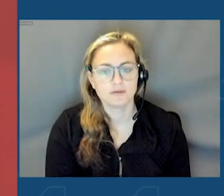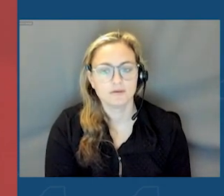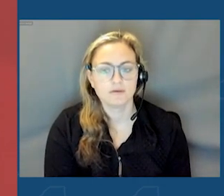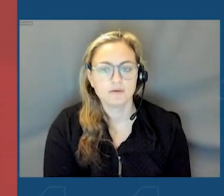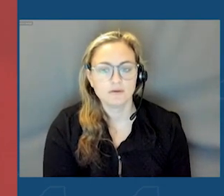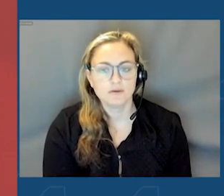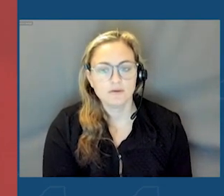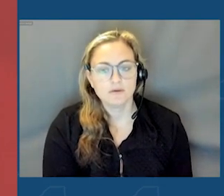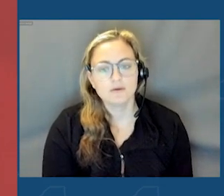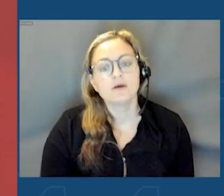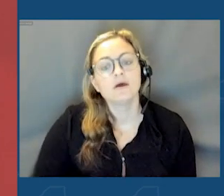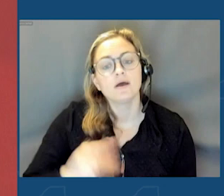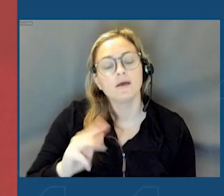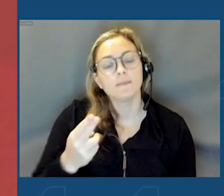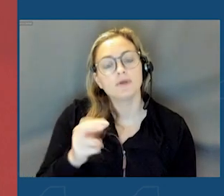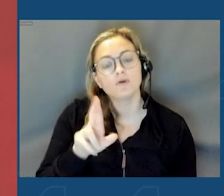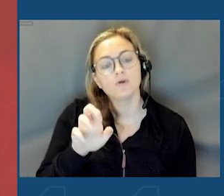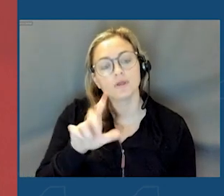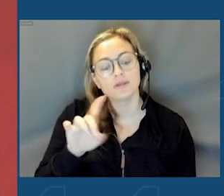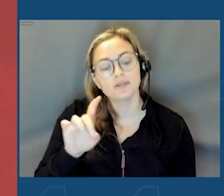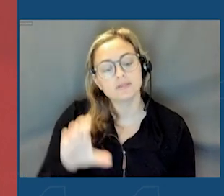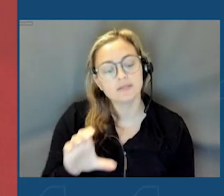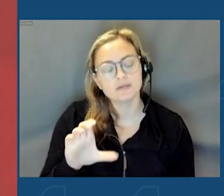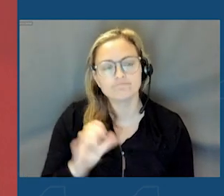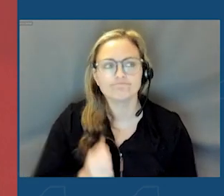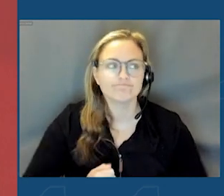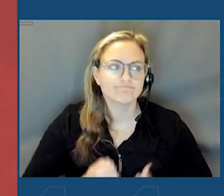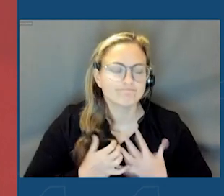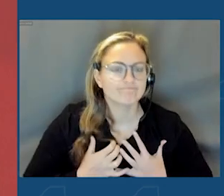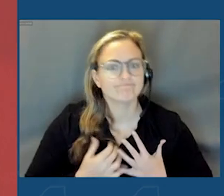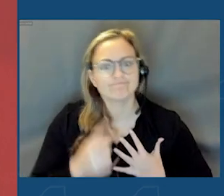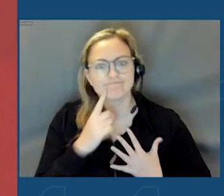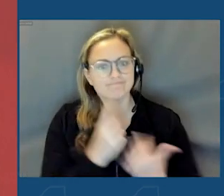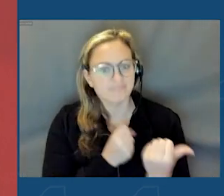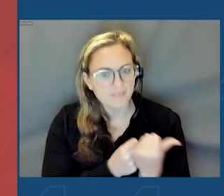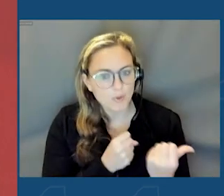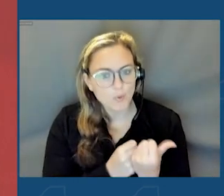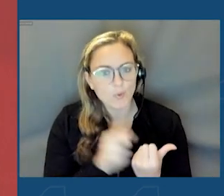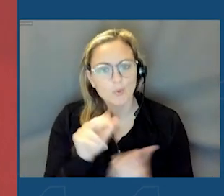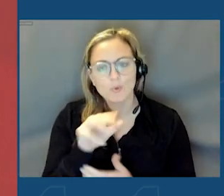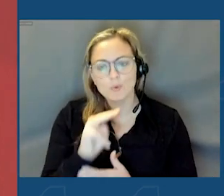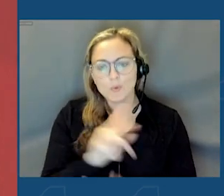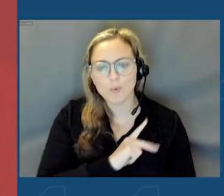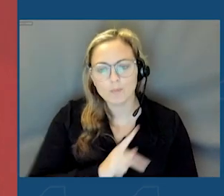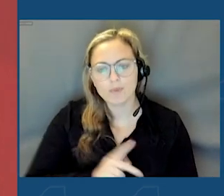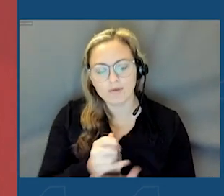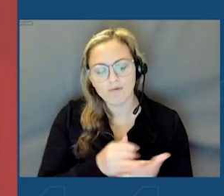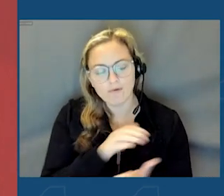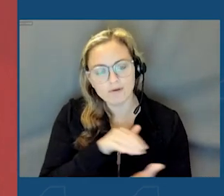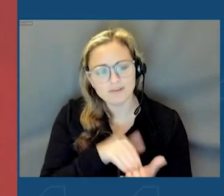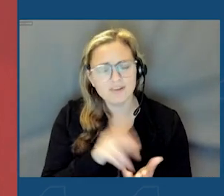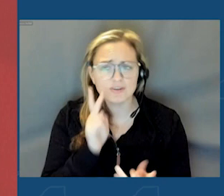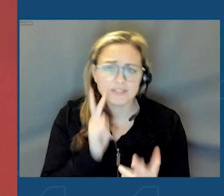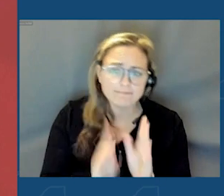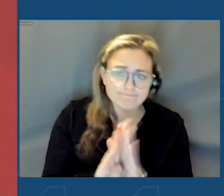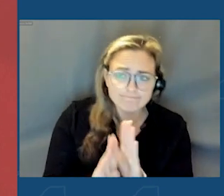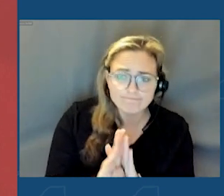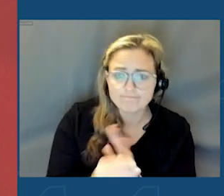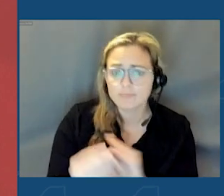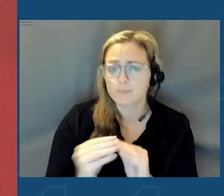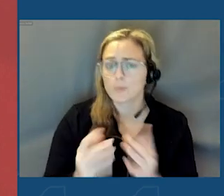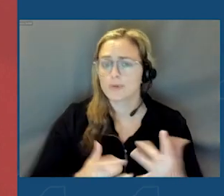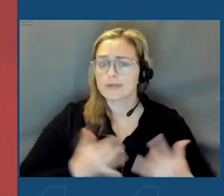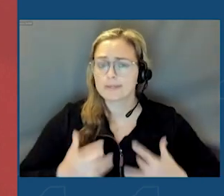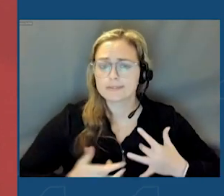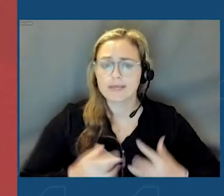The MHREDC is thrilled to be supporting the Storm King Arts Center and see it develop into an even more exciting